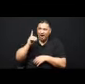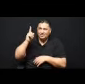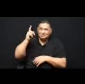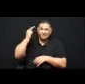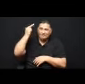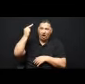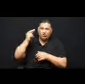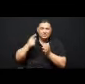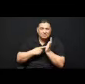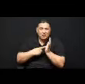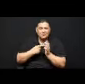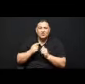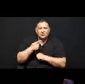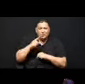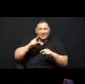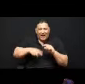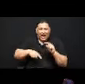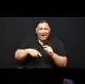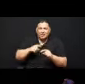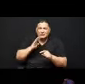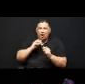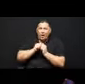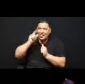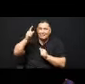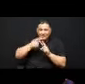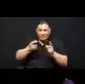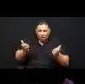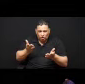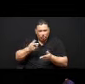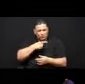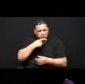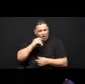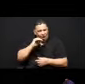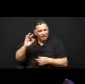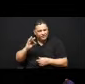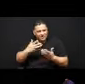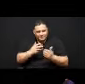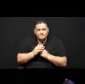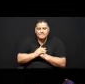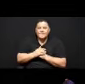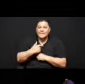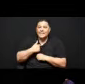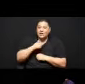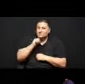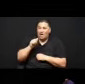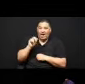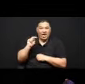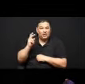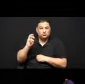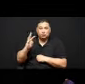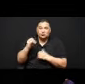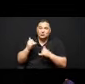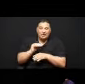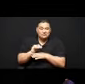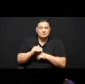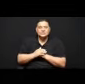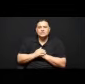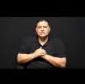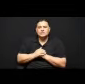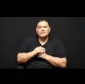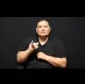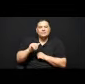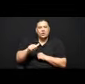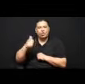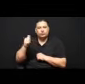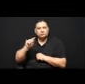him from here. Dry off. I was not Andrew tonight. Like the others, I passed by, but when